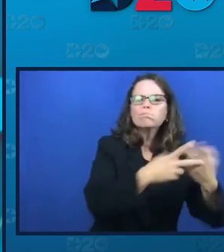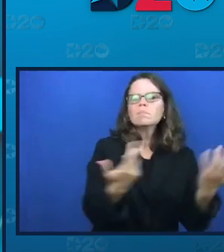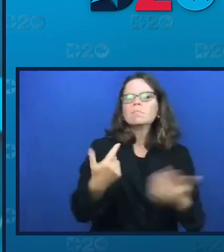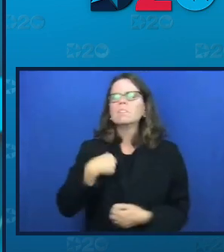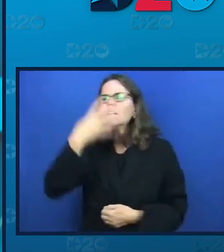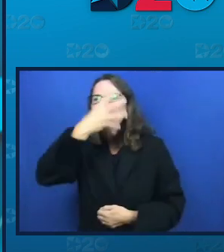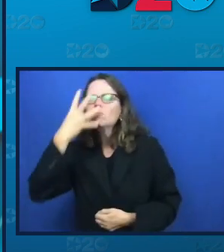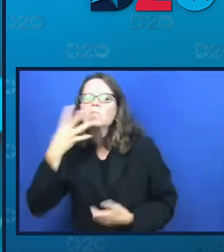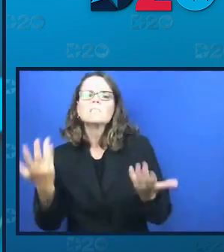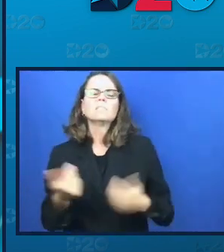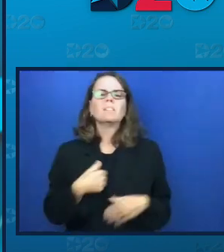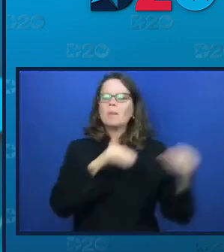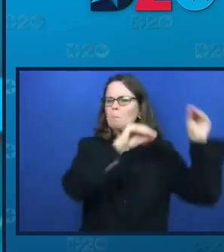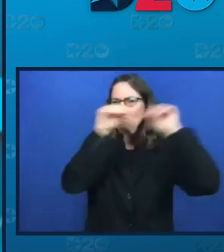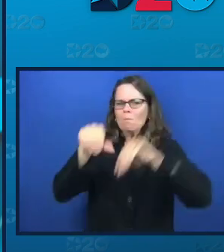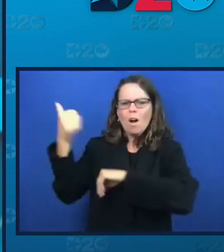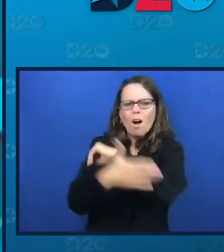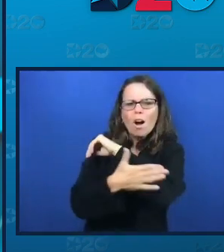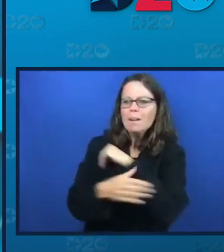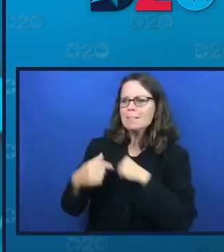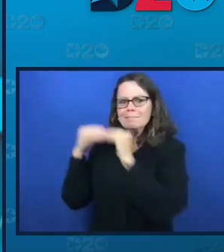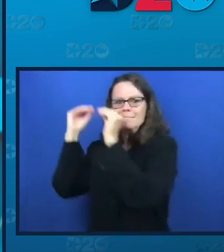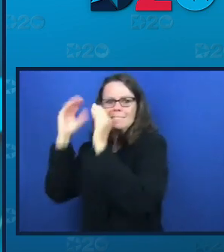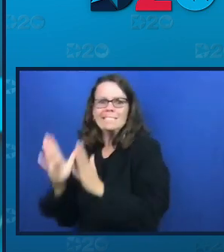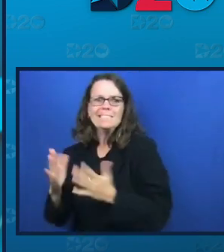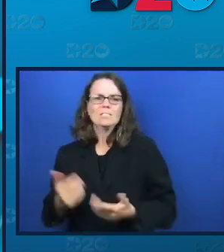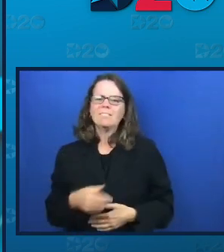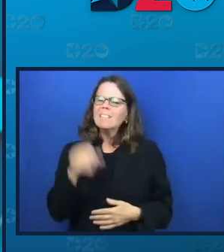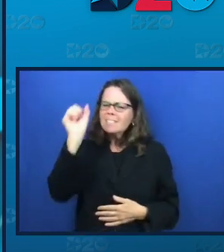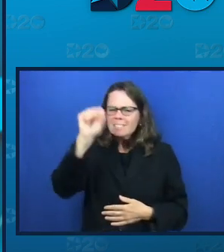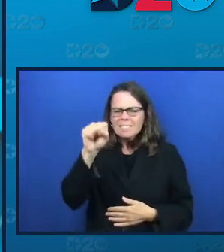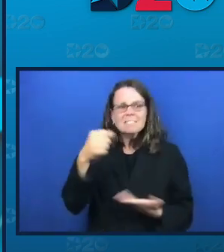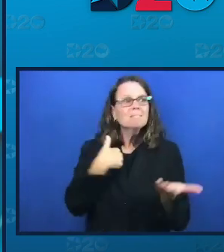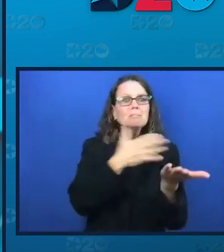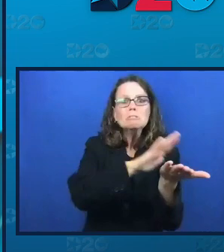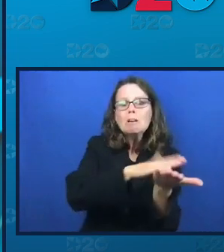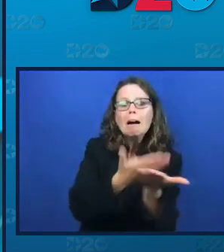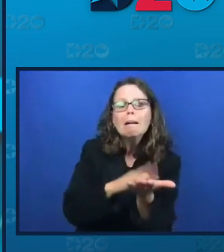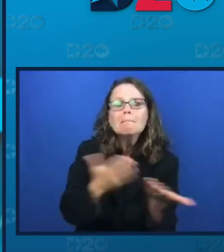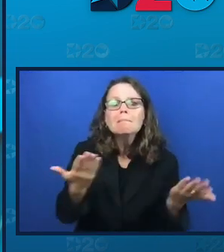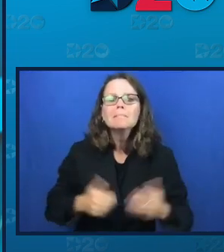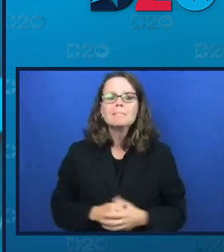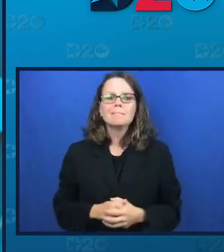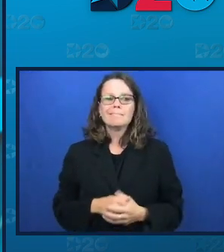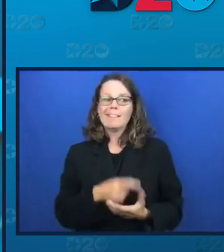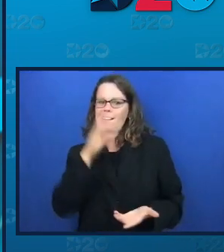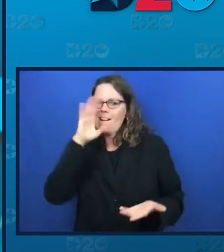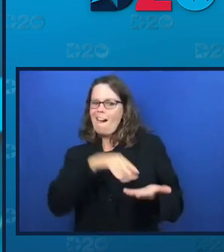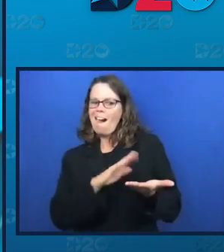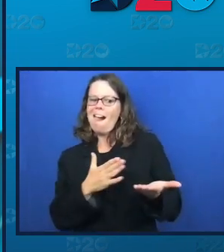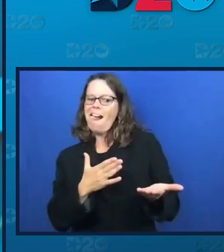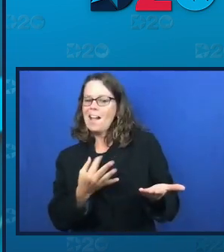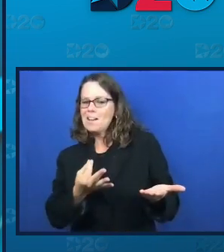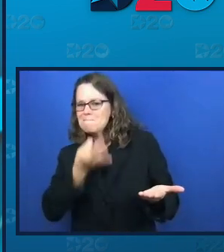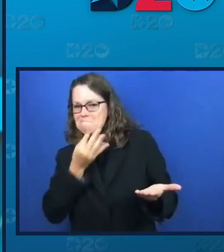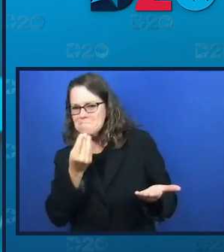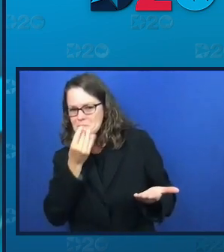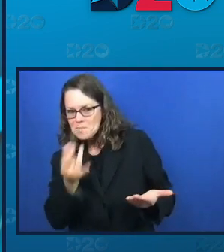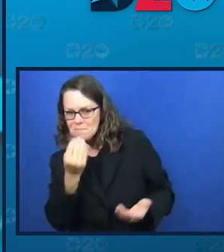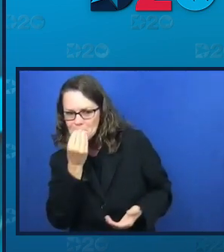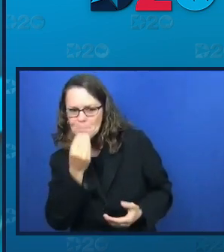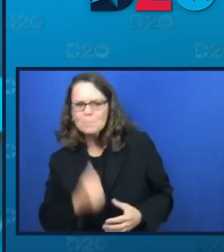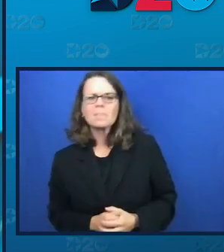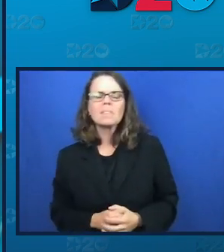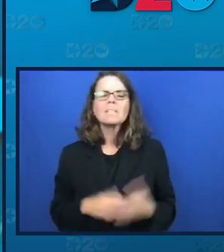the occasional calamari chef. If the literal meaning of the word convention has to do with coming